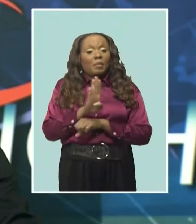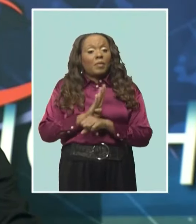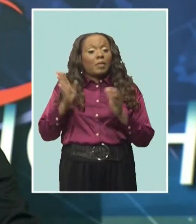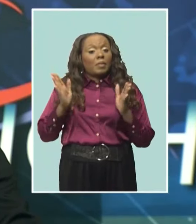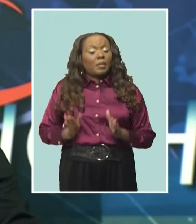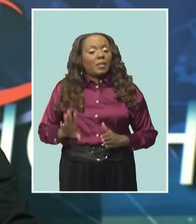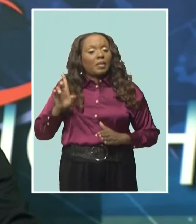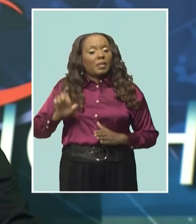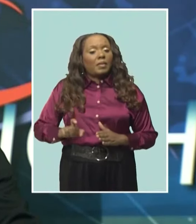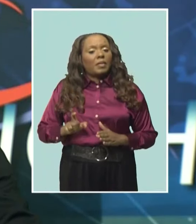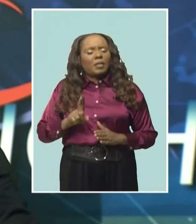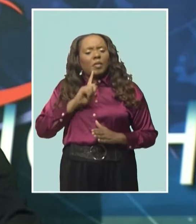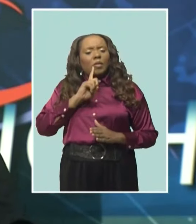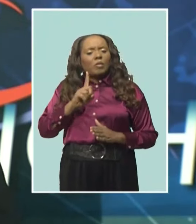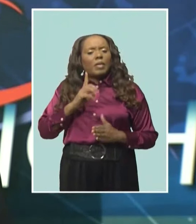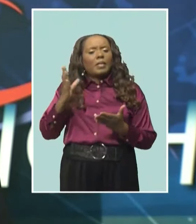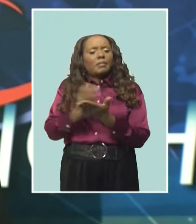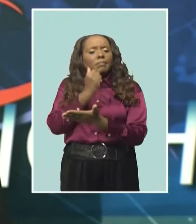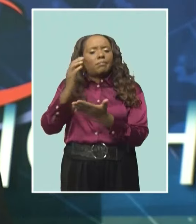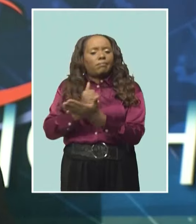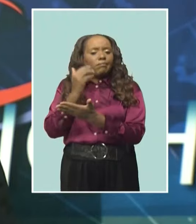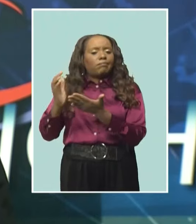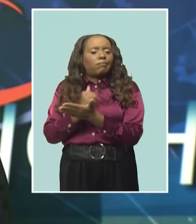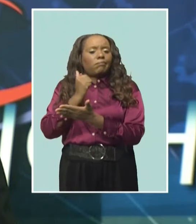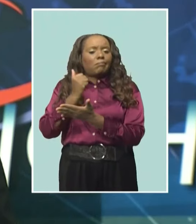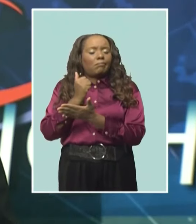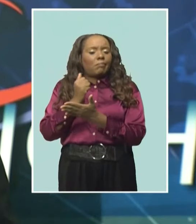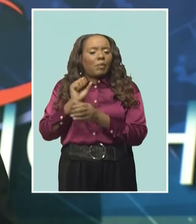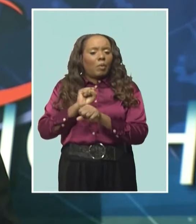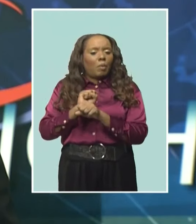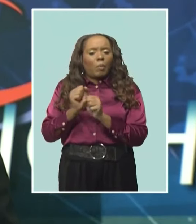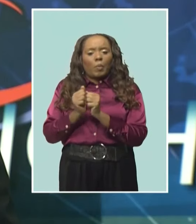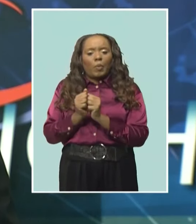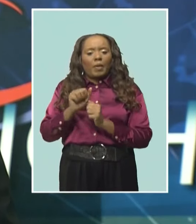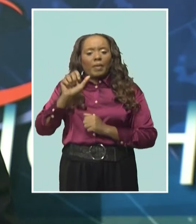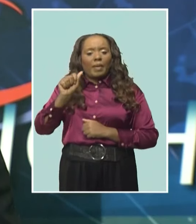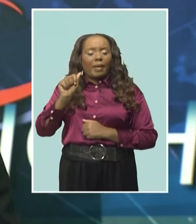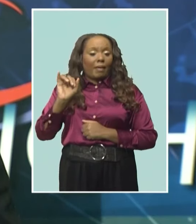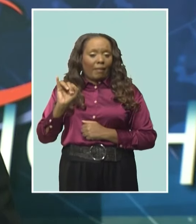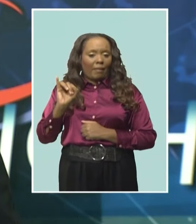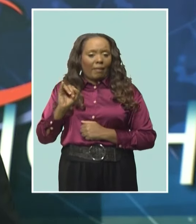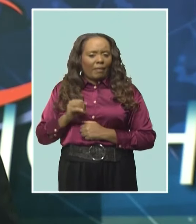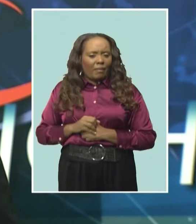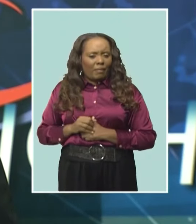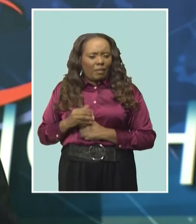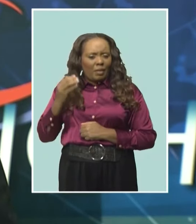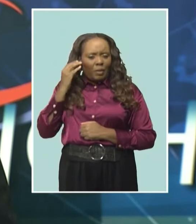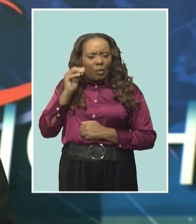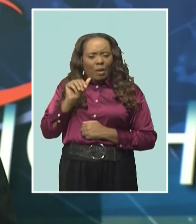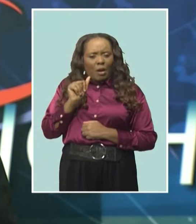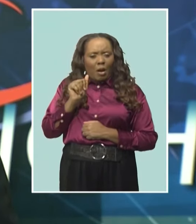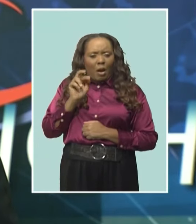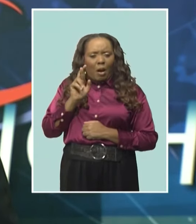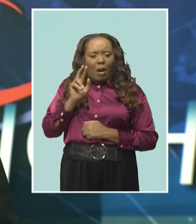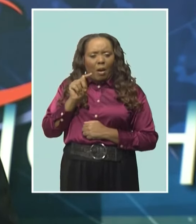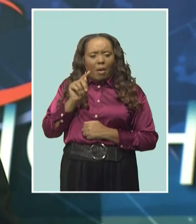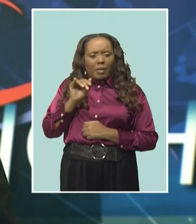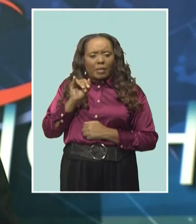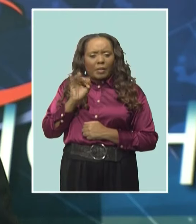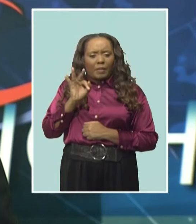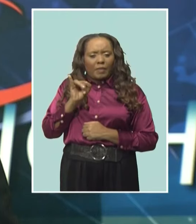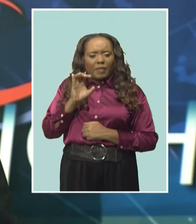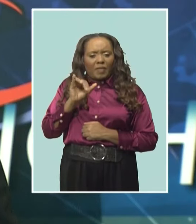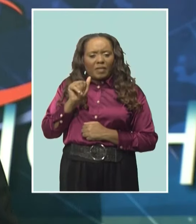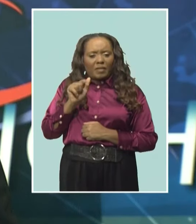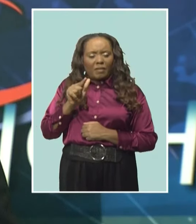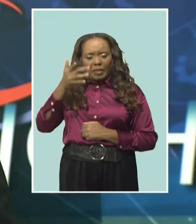Barbadians have been encouraged to go after new opportunities in the field of artificial intelligence. The advice from founder and managing director